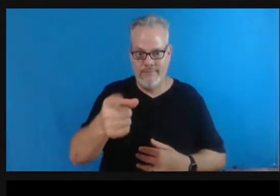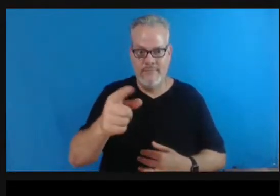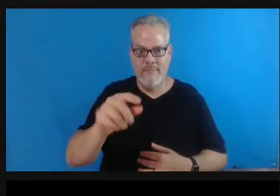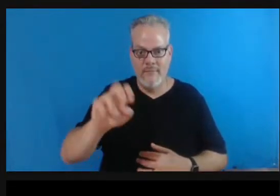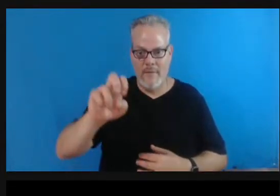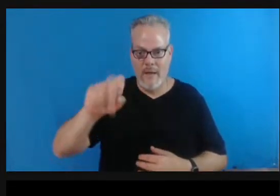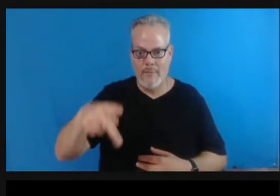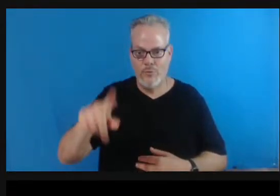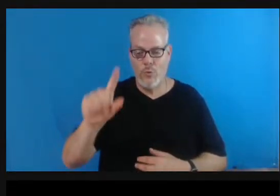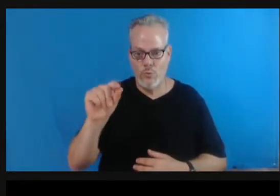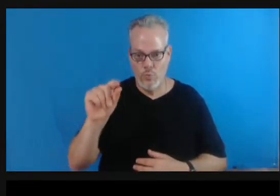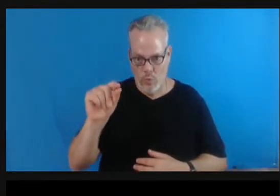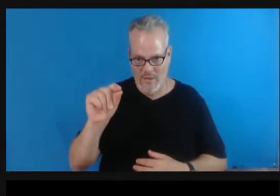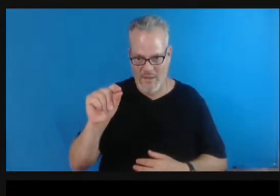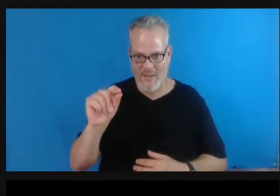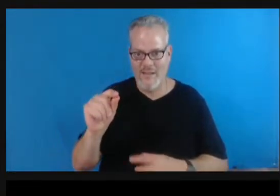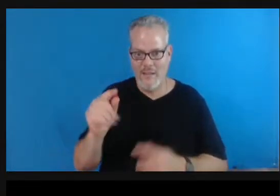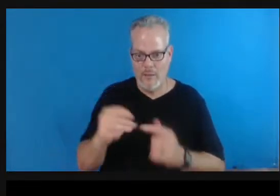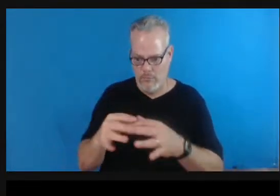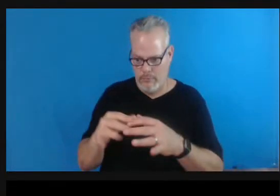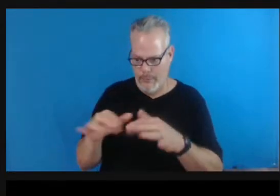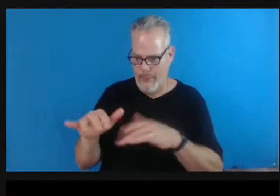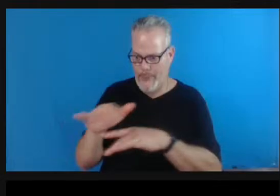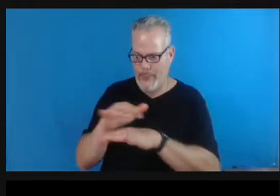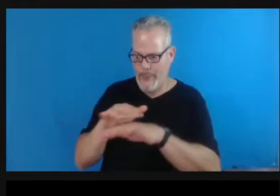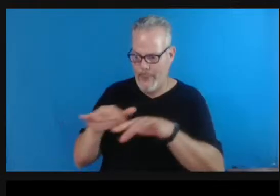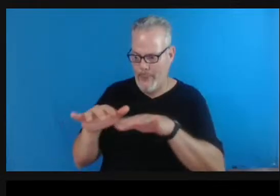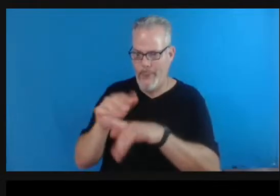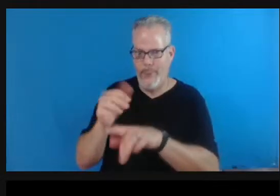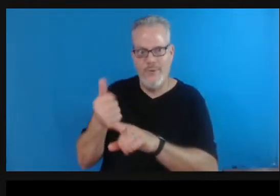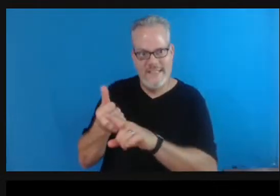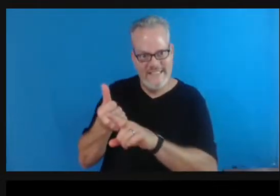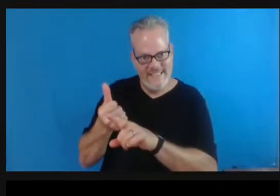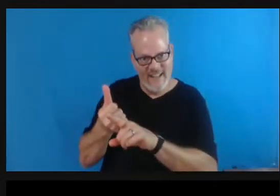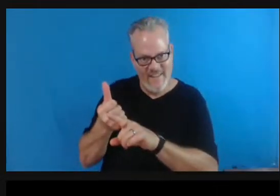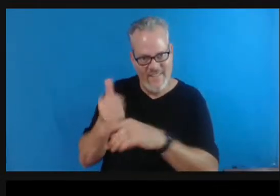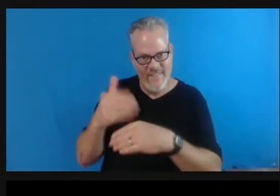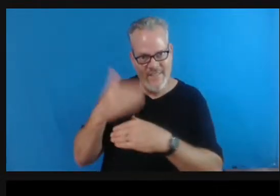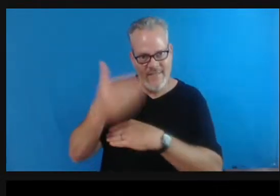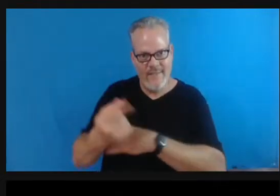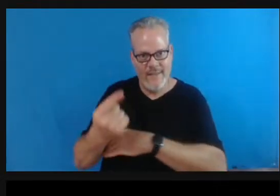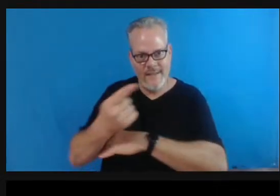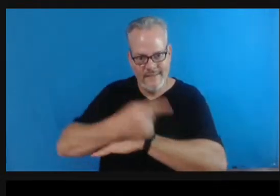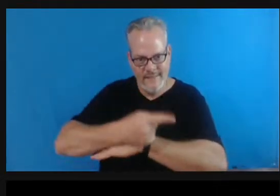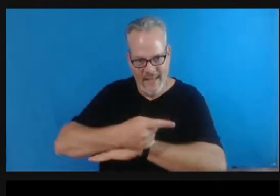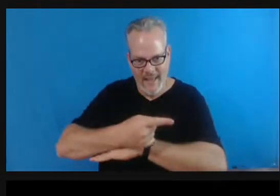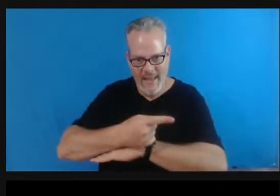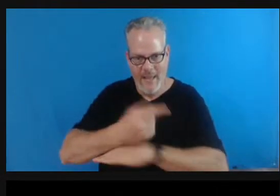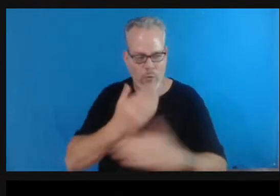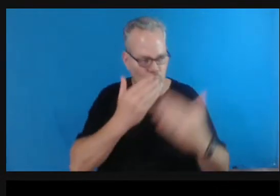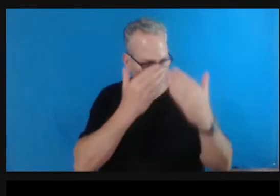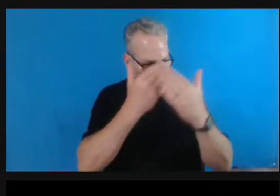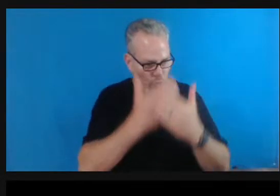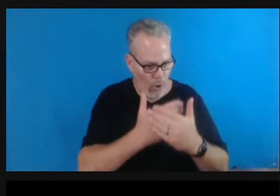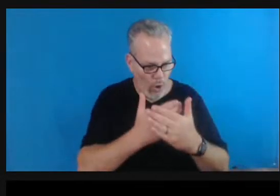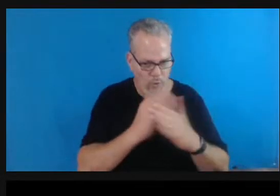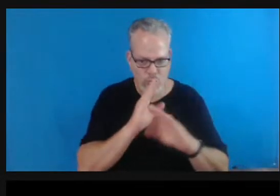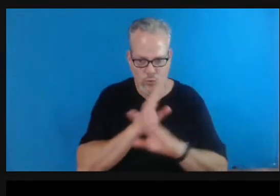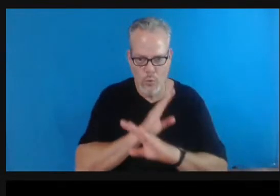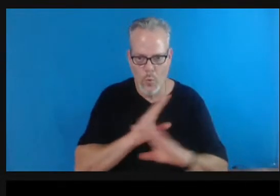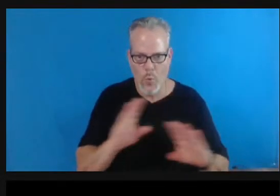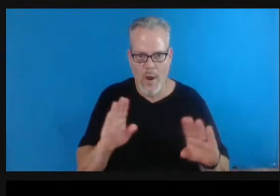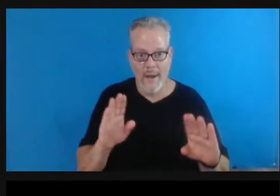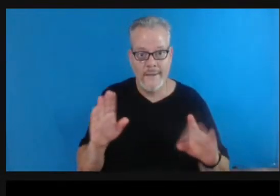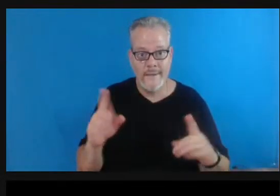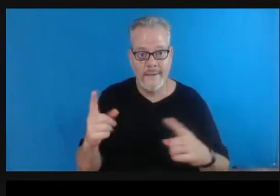had an ooze up itself the day after. And then we have dark and quiet. Since then,